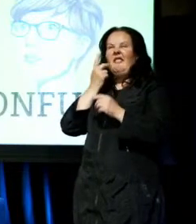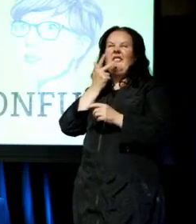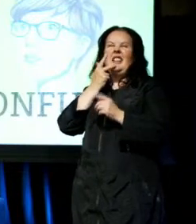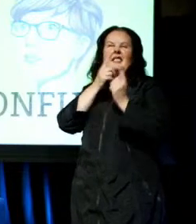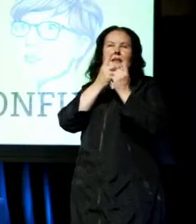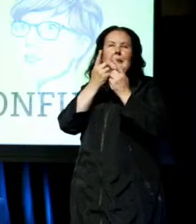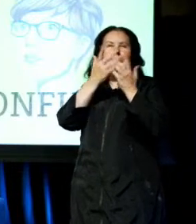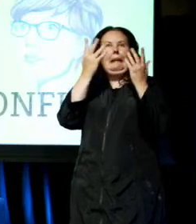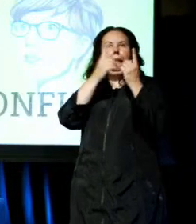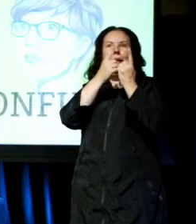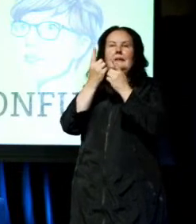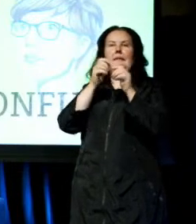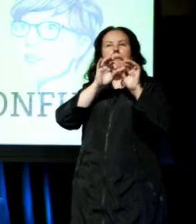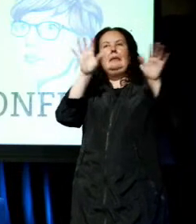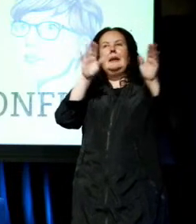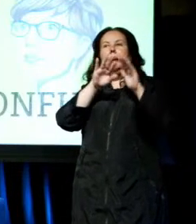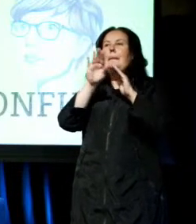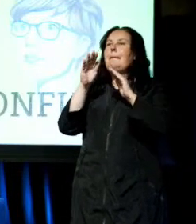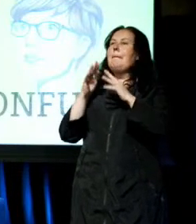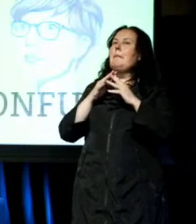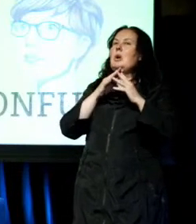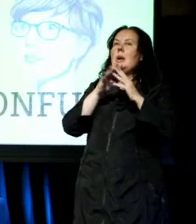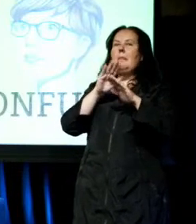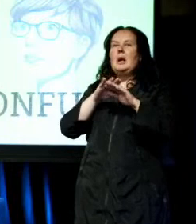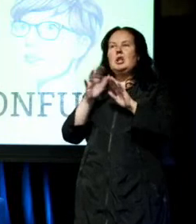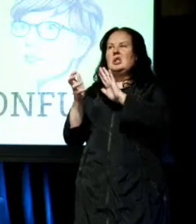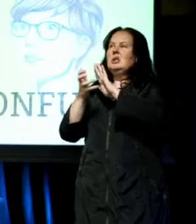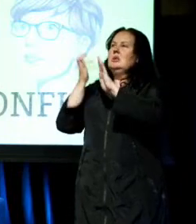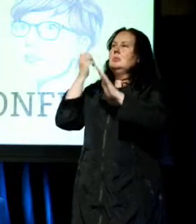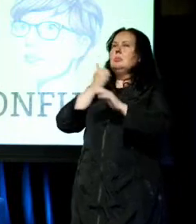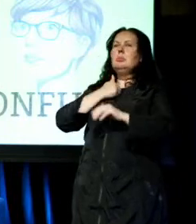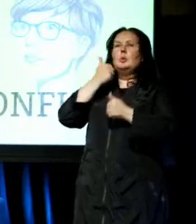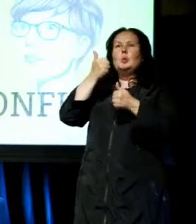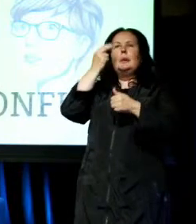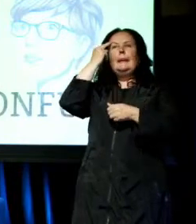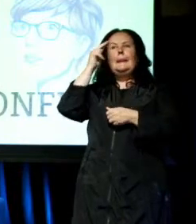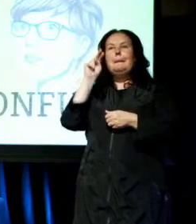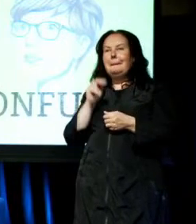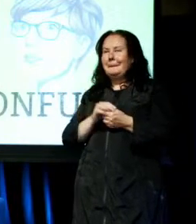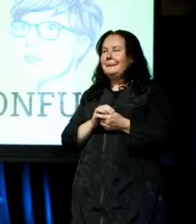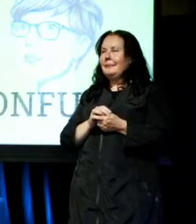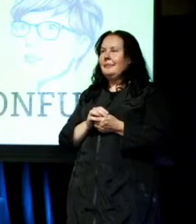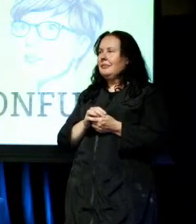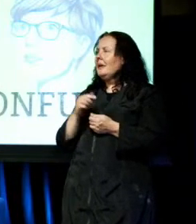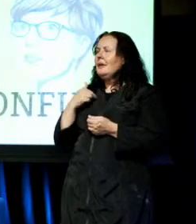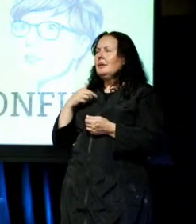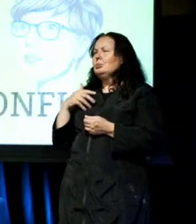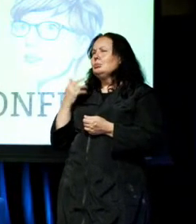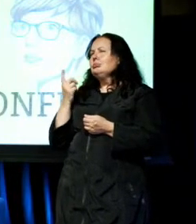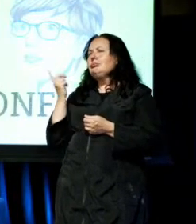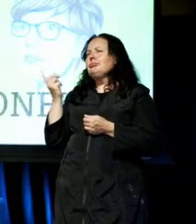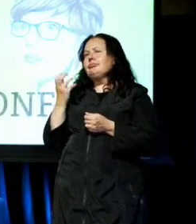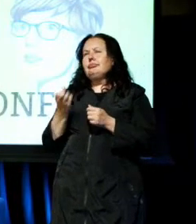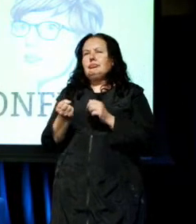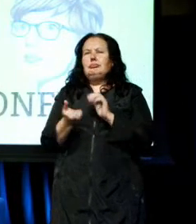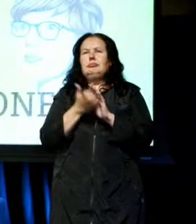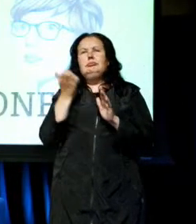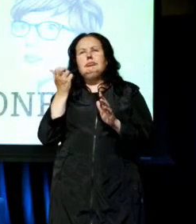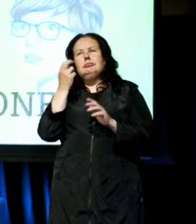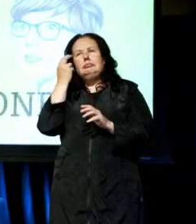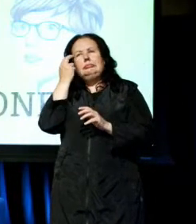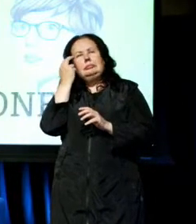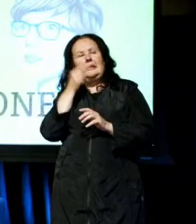for the record. I know. I don't want to make you have to have stolen valor. But I'd love